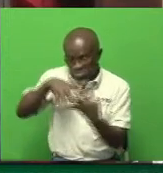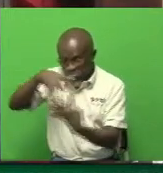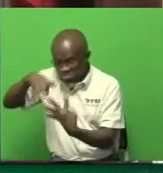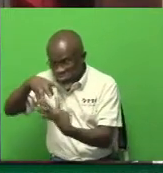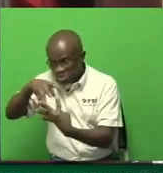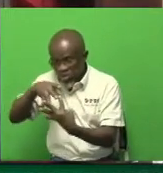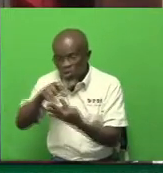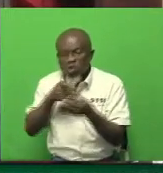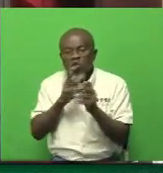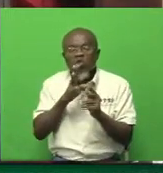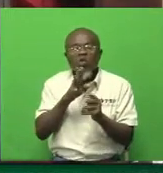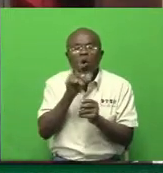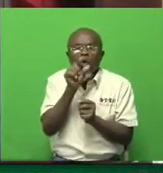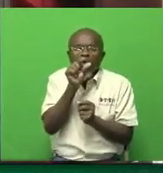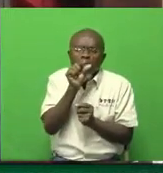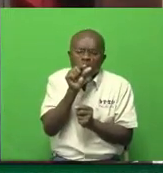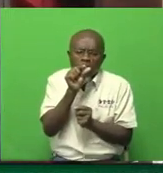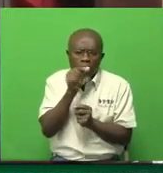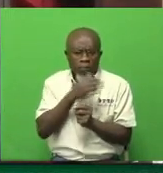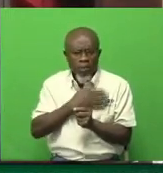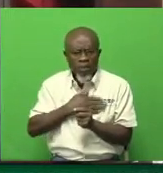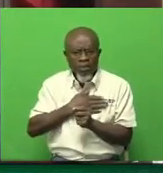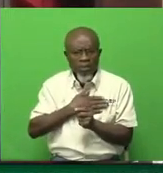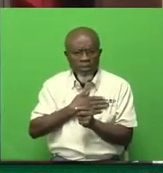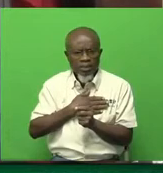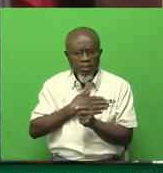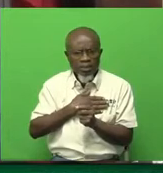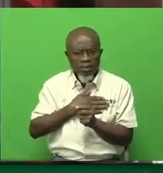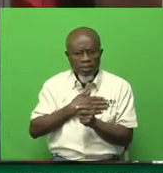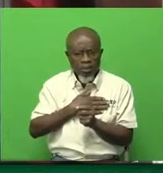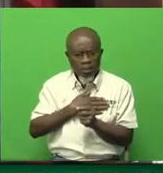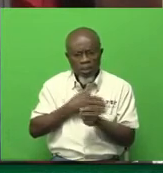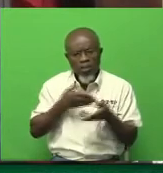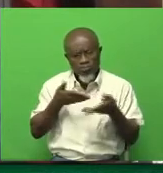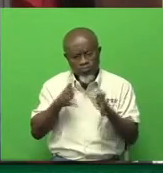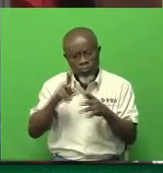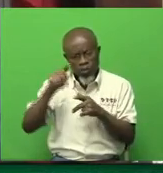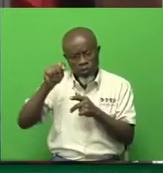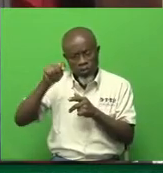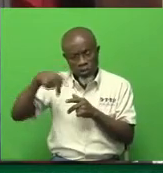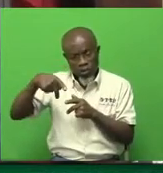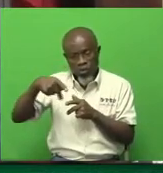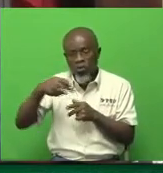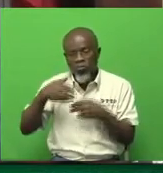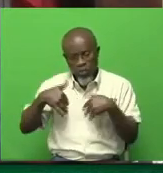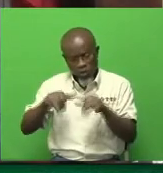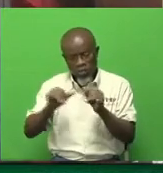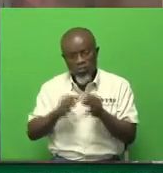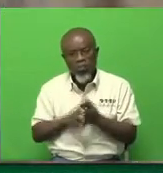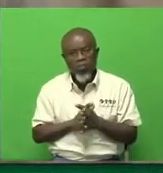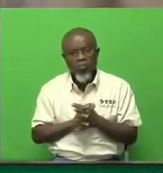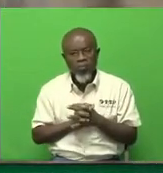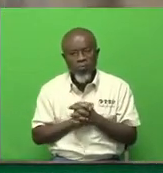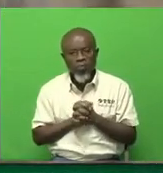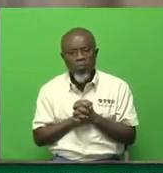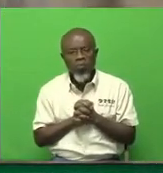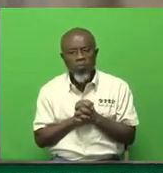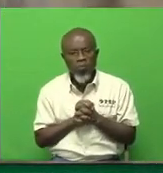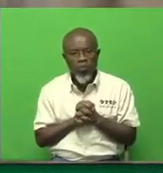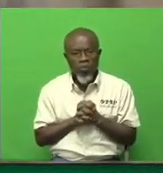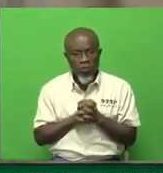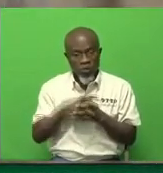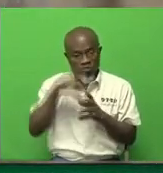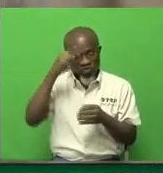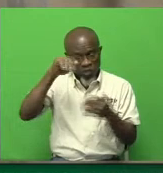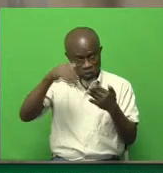and again likewise princess tongue kindly proceed thank you Mr Deputy speaker Mr deputies the